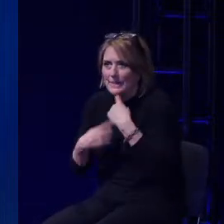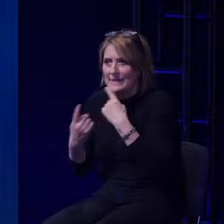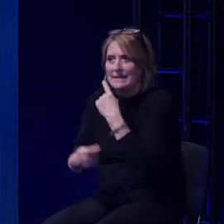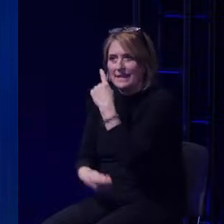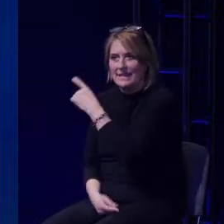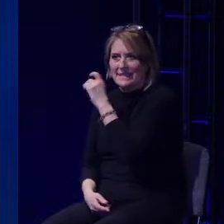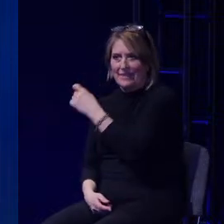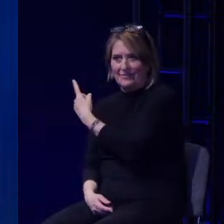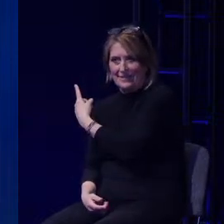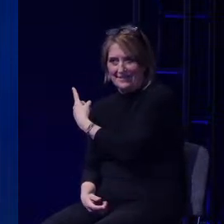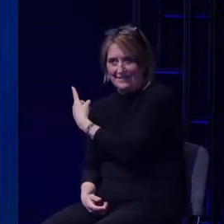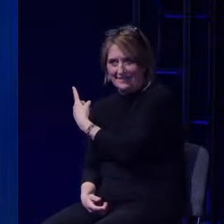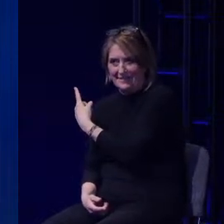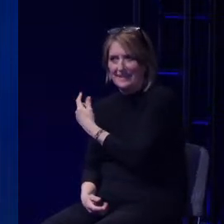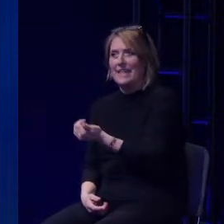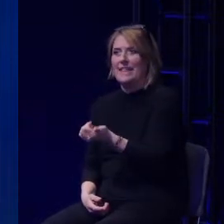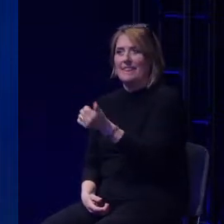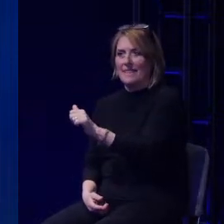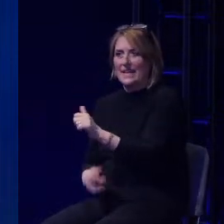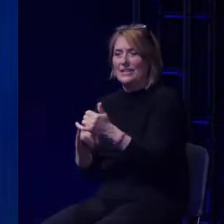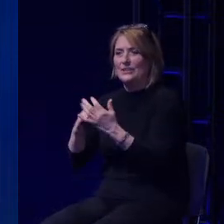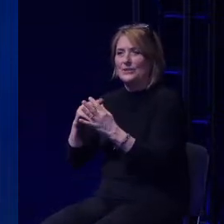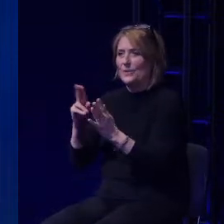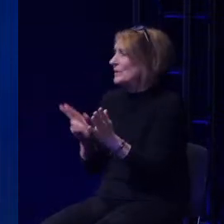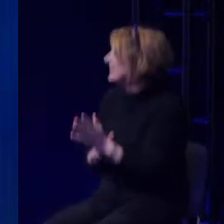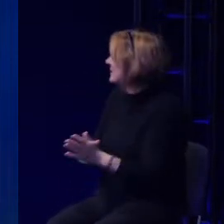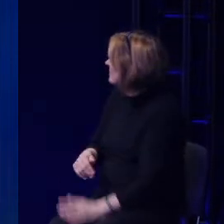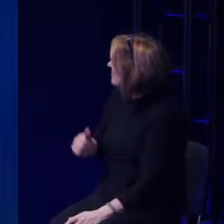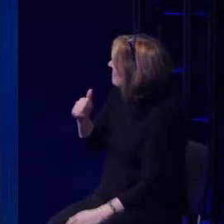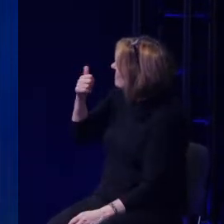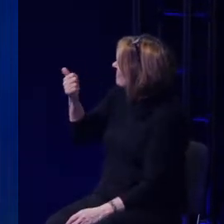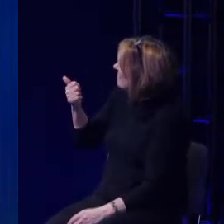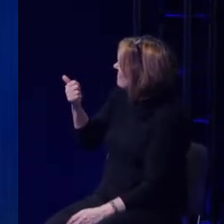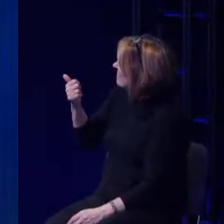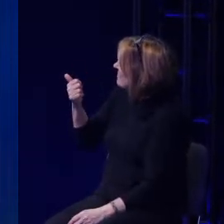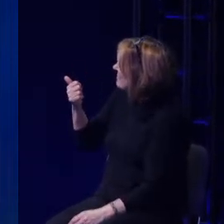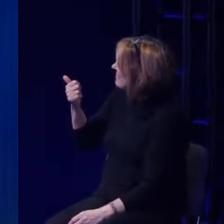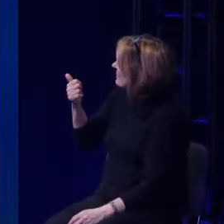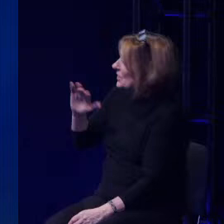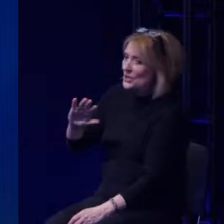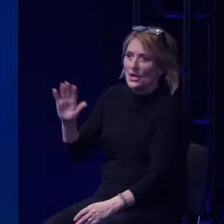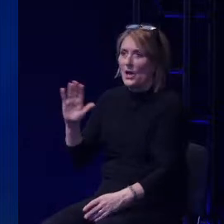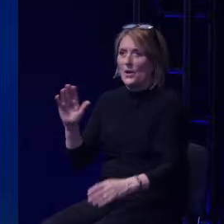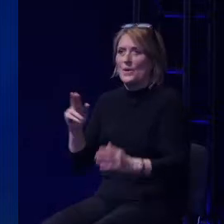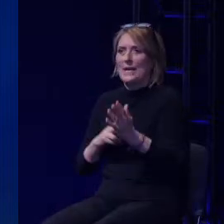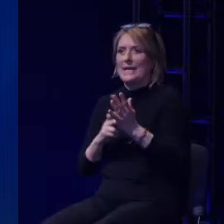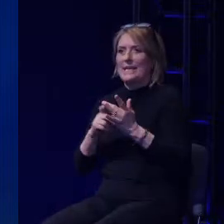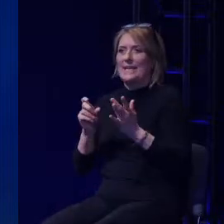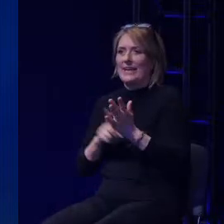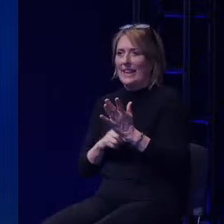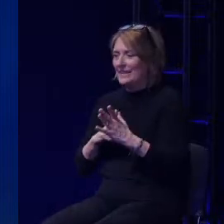Catherine. Then we had Sean. Sean? No, Nicola.